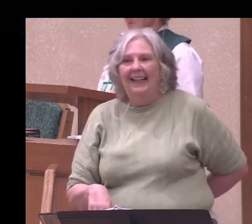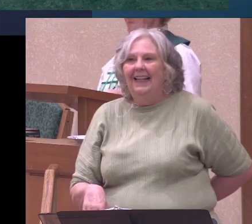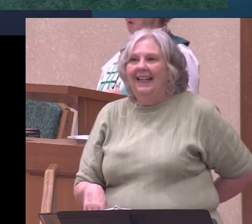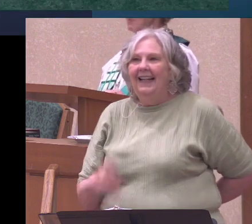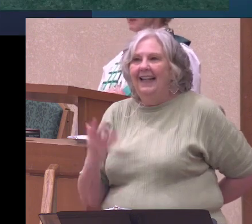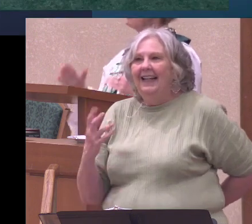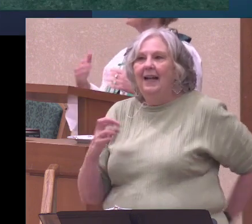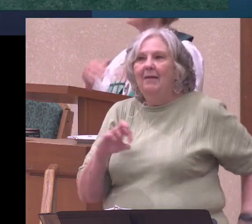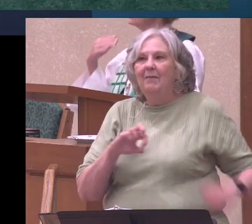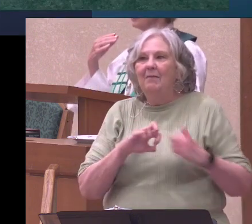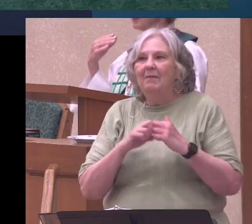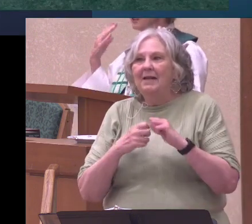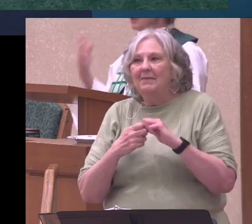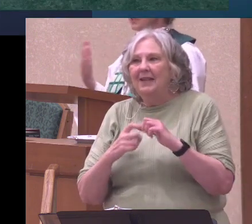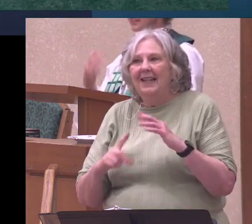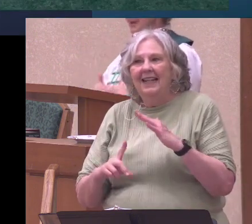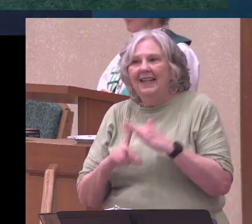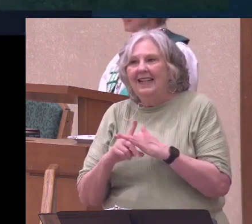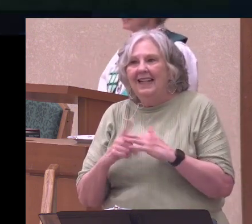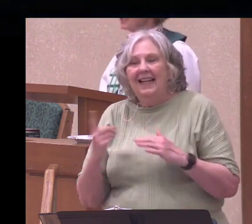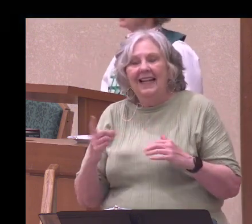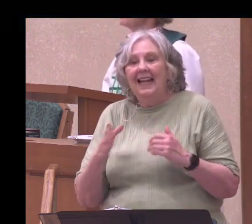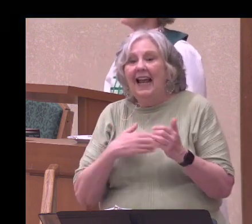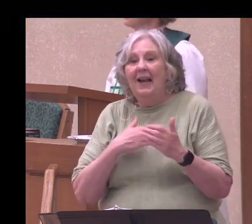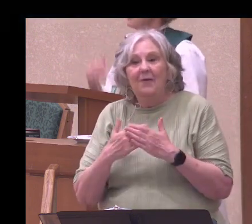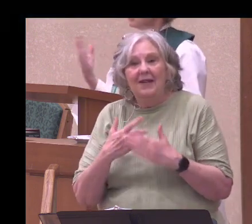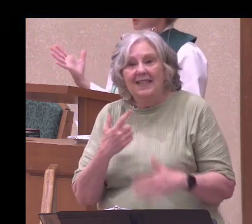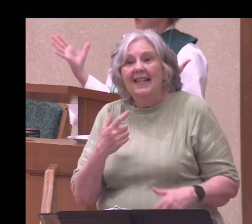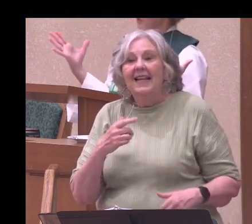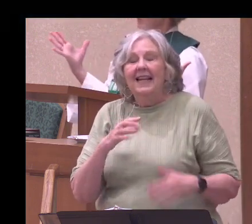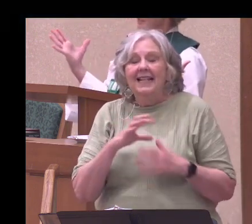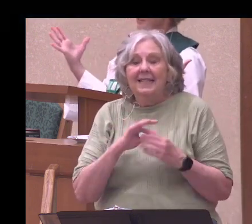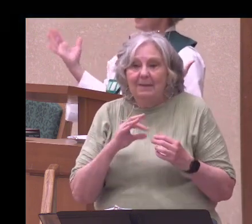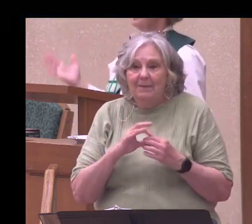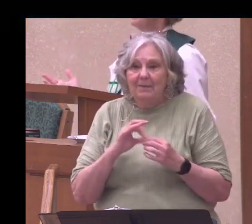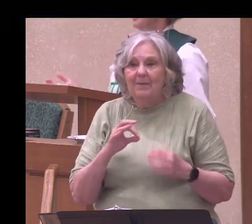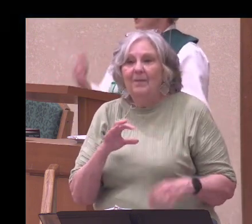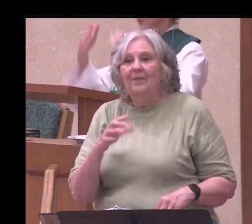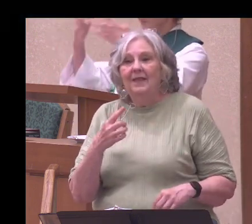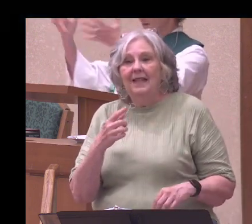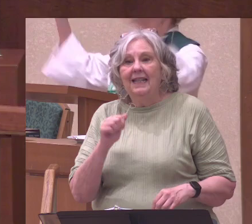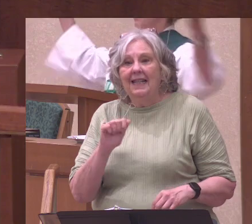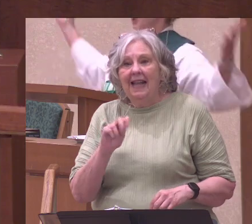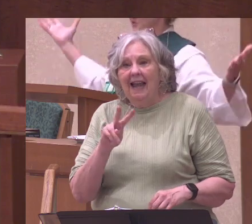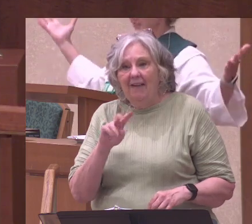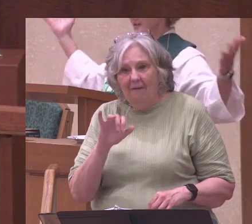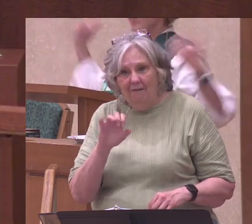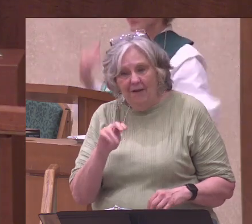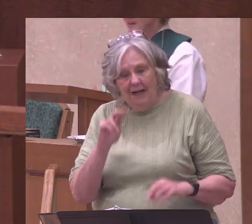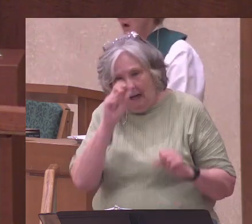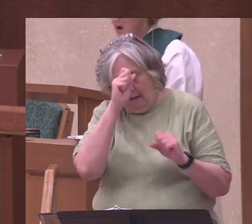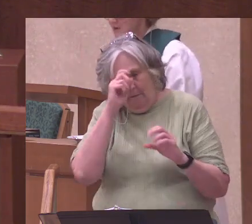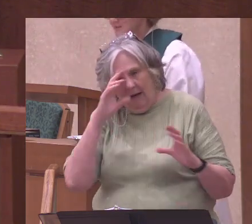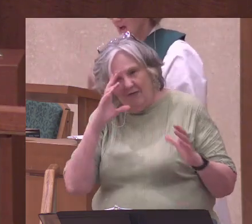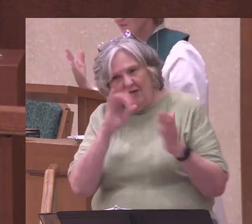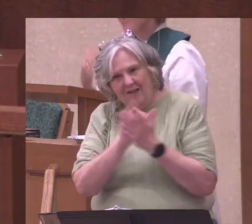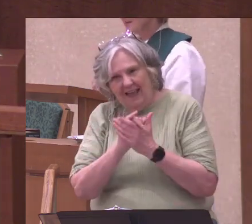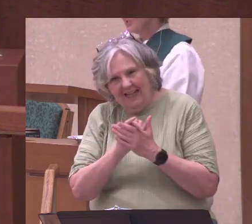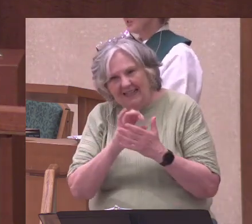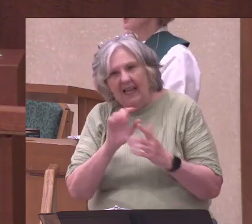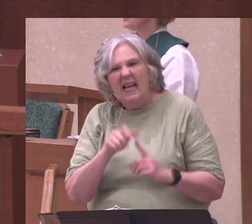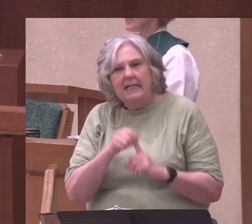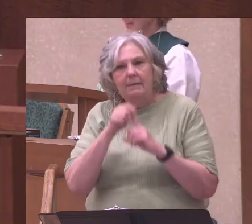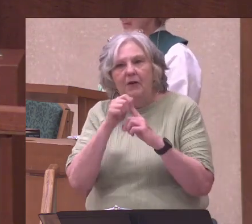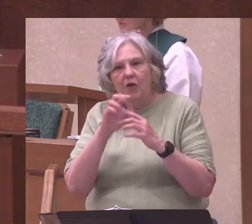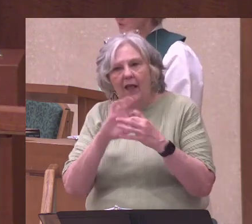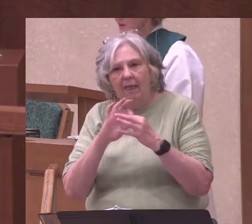There must be a problem. Anyway, in closing, I would like to share a story of the Special Olympics. You can imagine a picture of that. Gavin